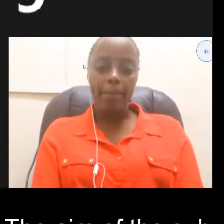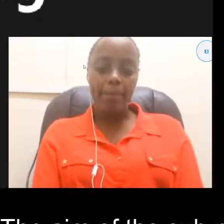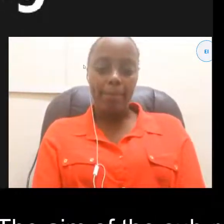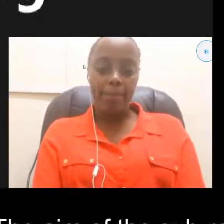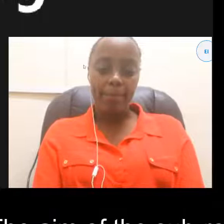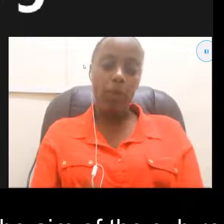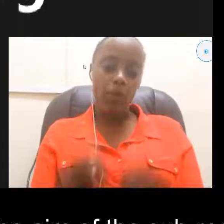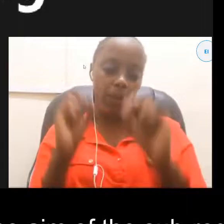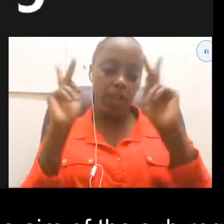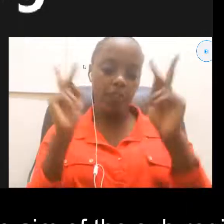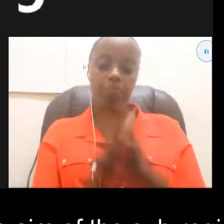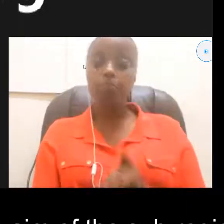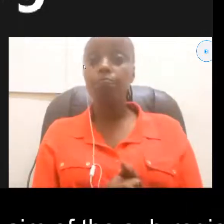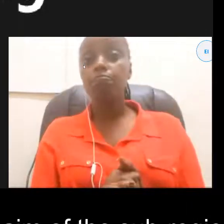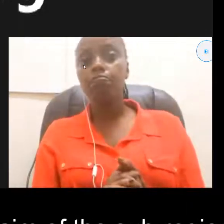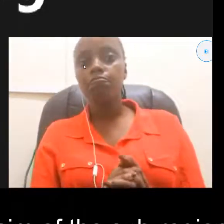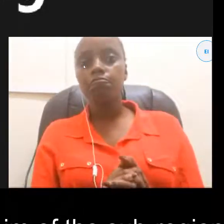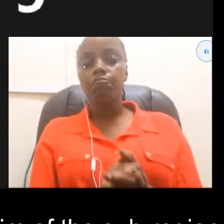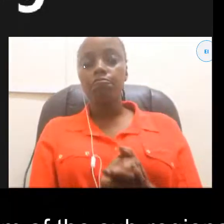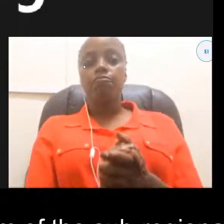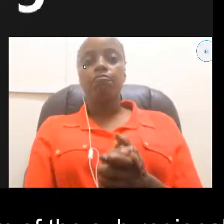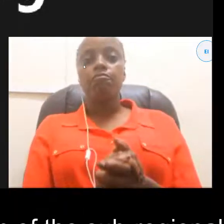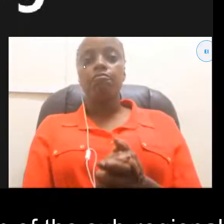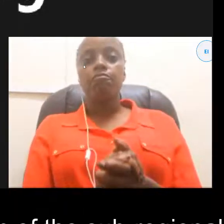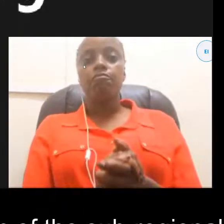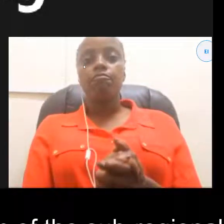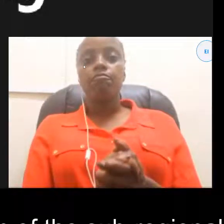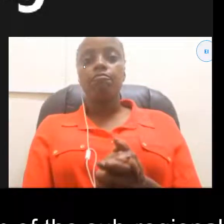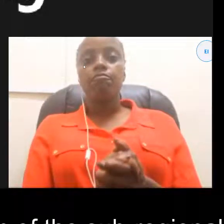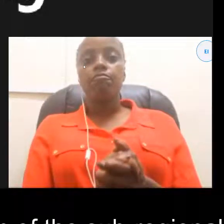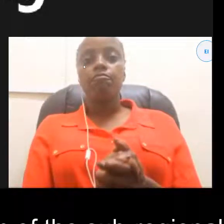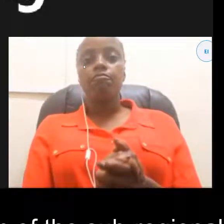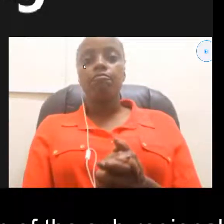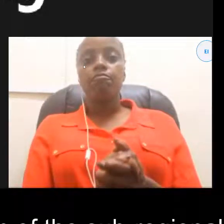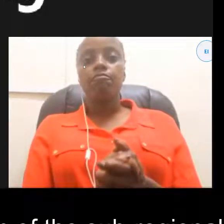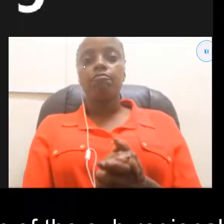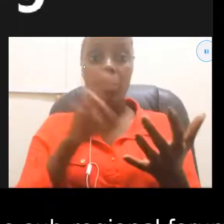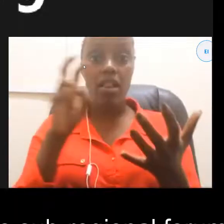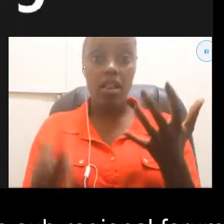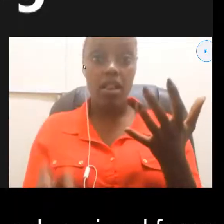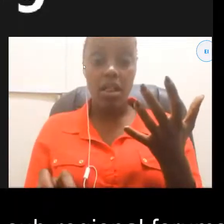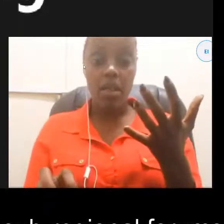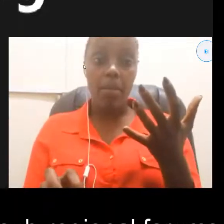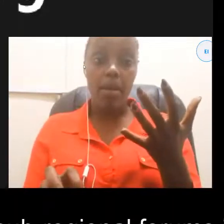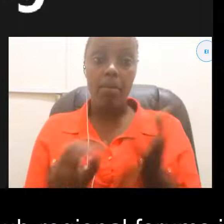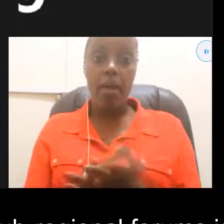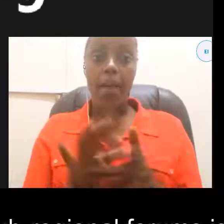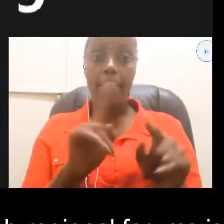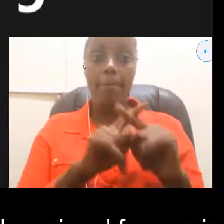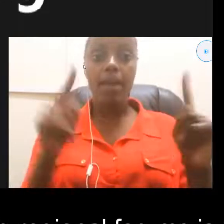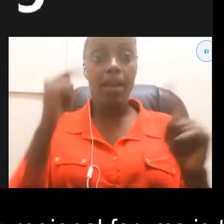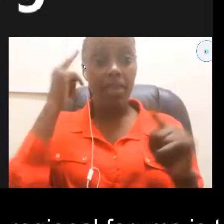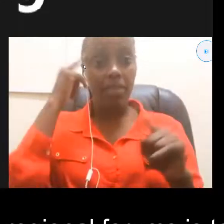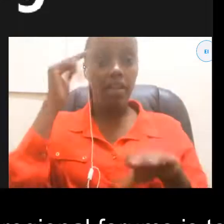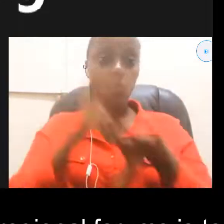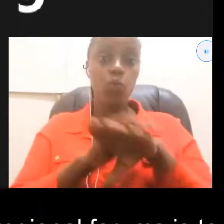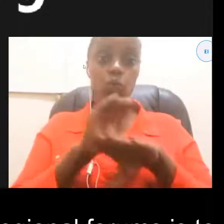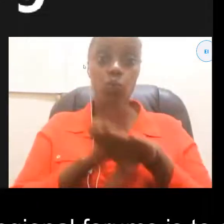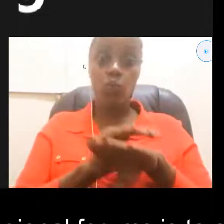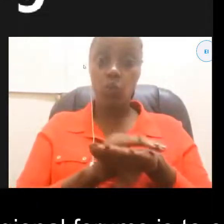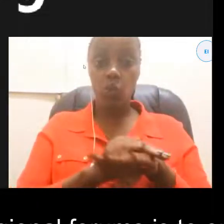Okay. All right, maybe he may have dropped off the call, but I think it would be great to hear from